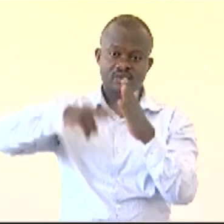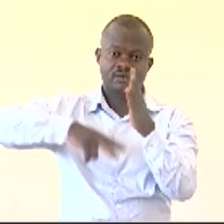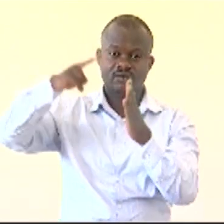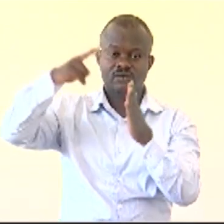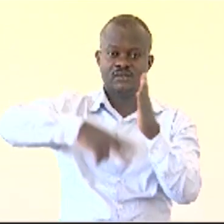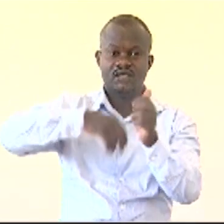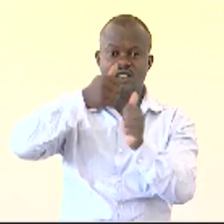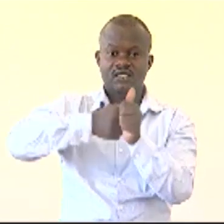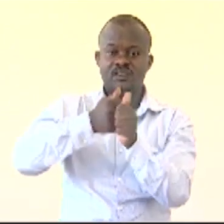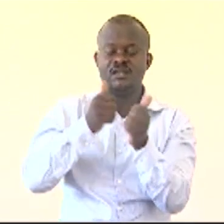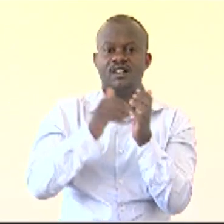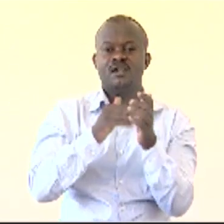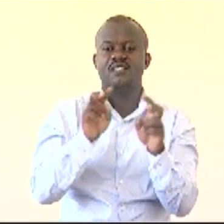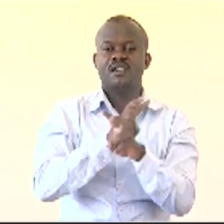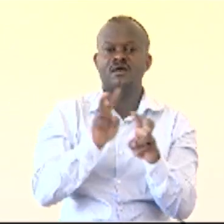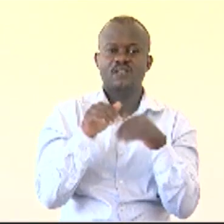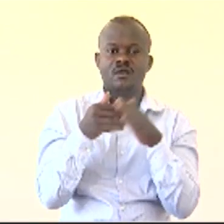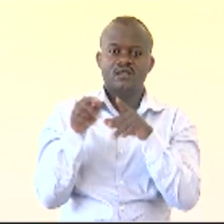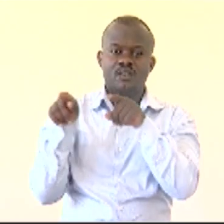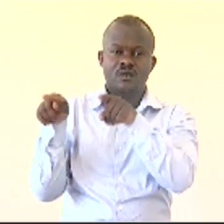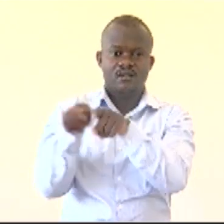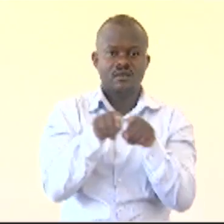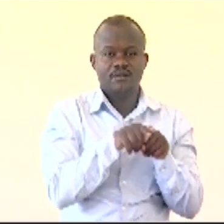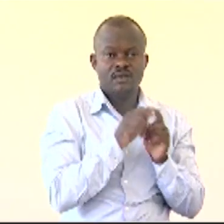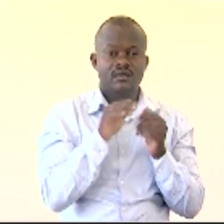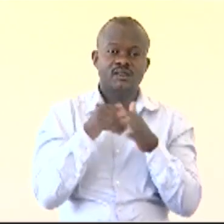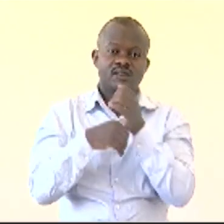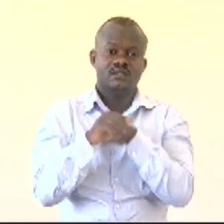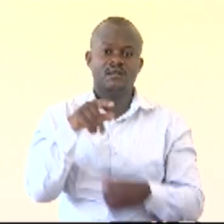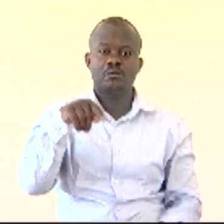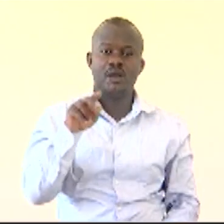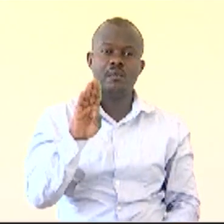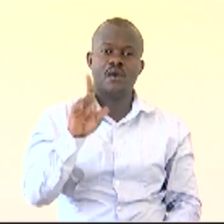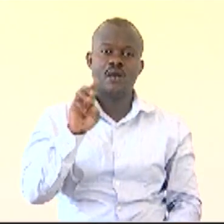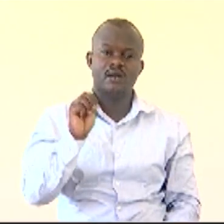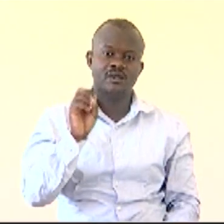and everything of the common symptoms of active pulmonary tuberculosis.